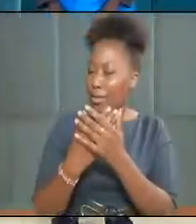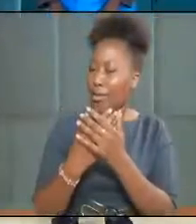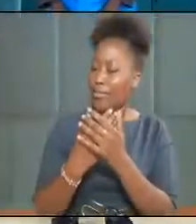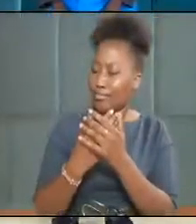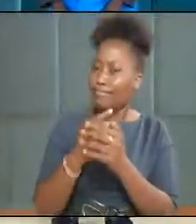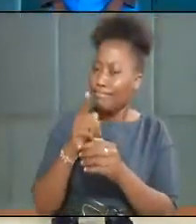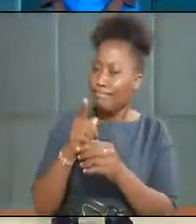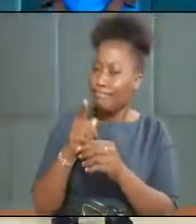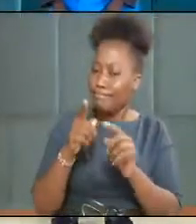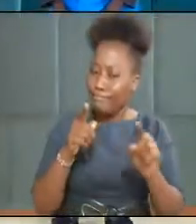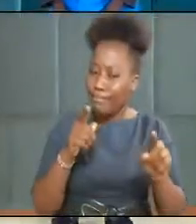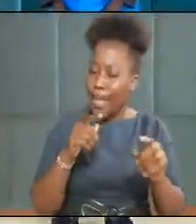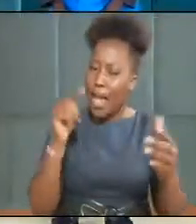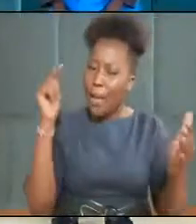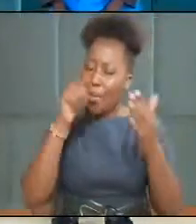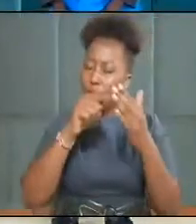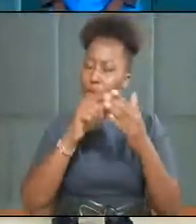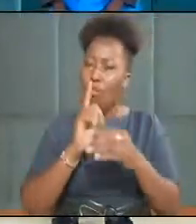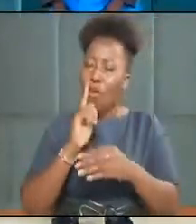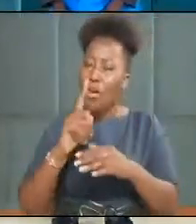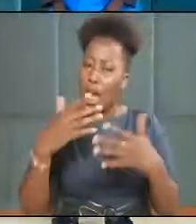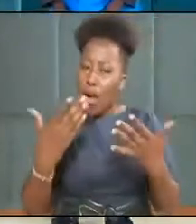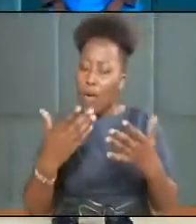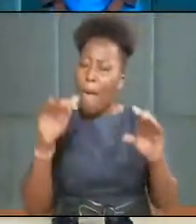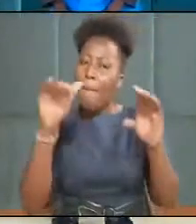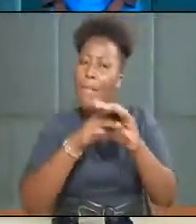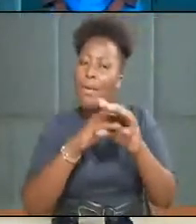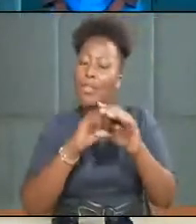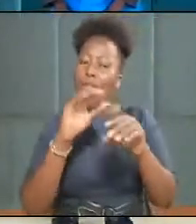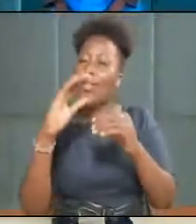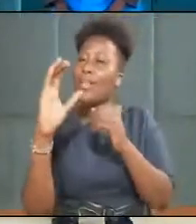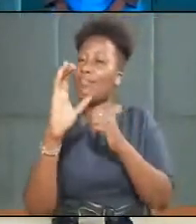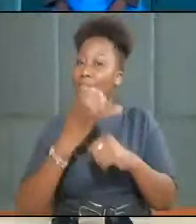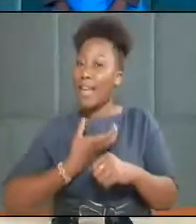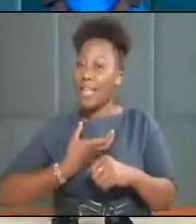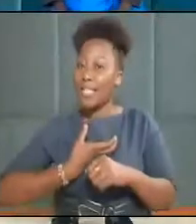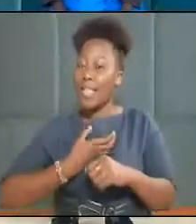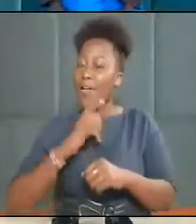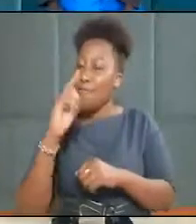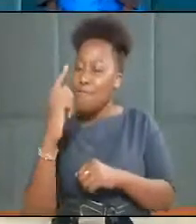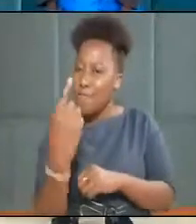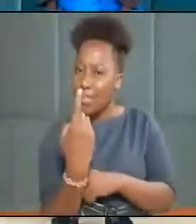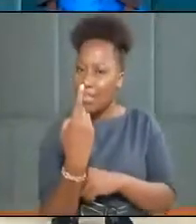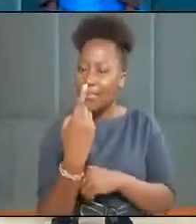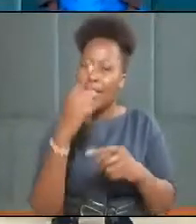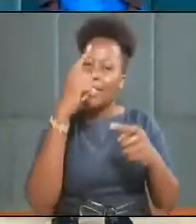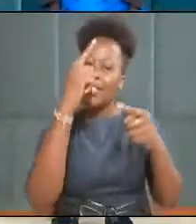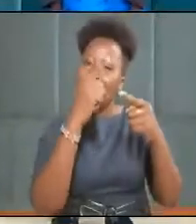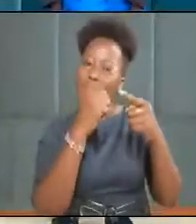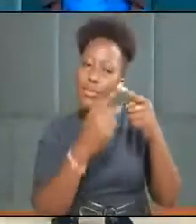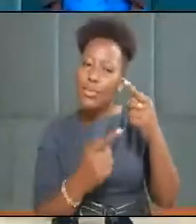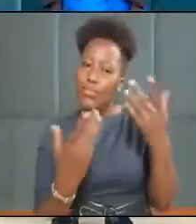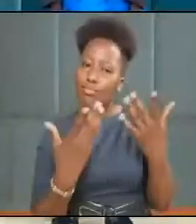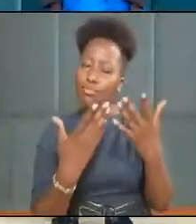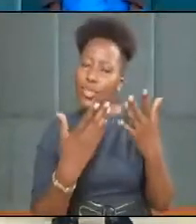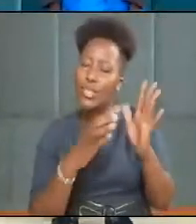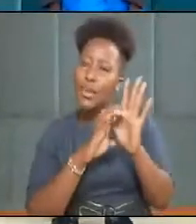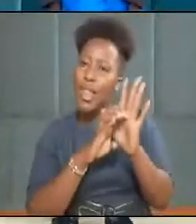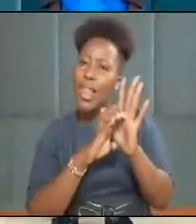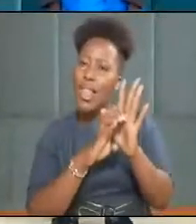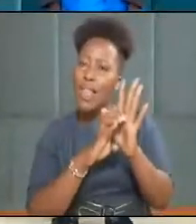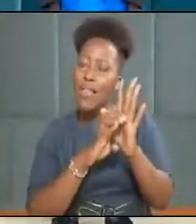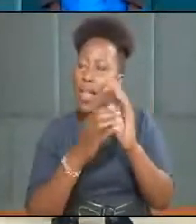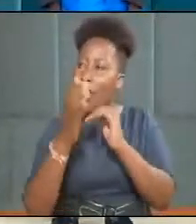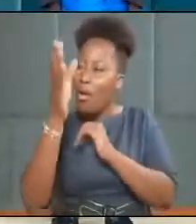Chair. I raise a point of order. Fellow members of the council, first, circumcision symbolizes our loyalty